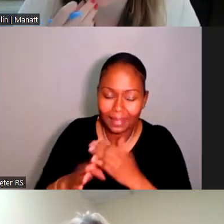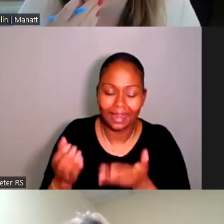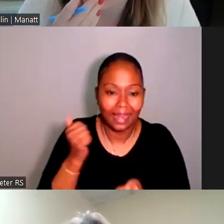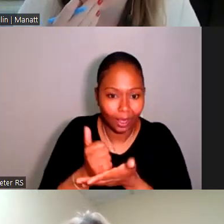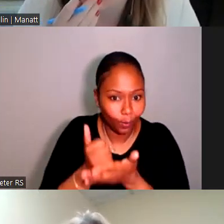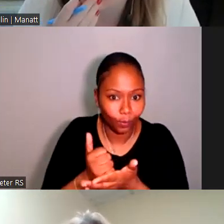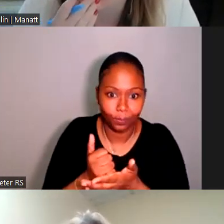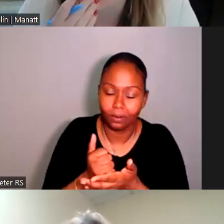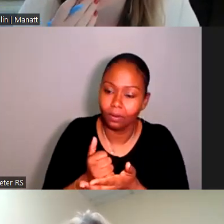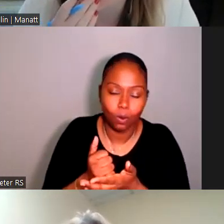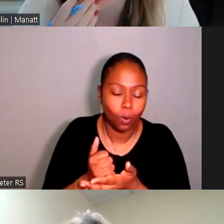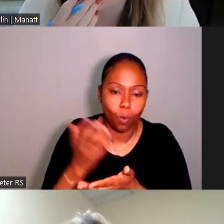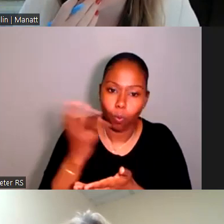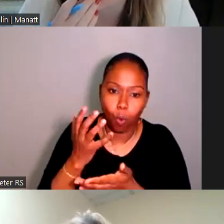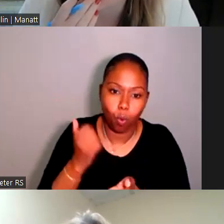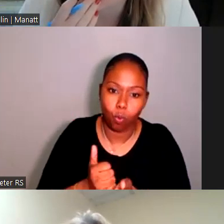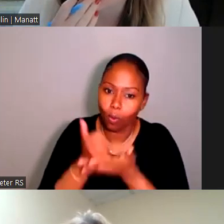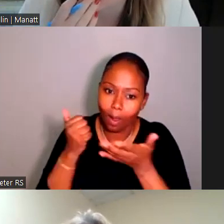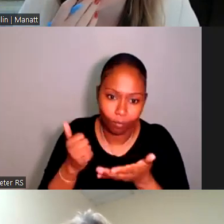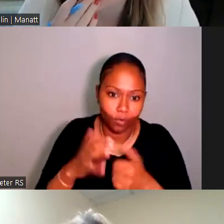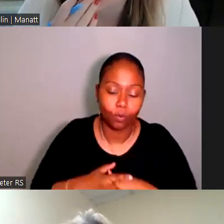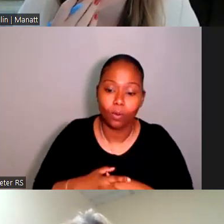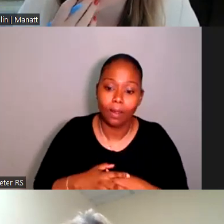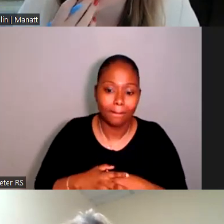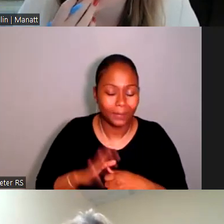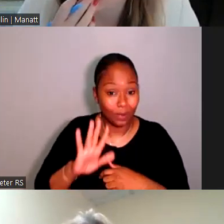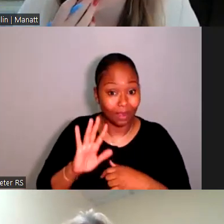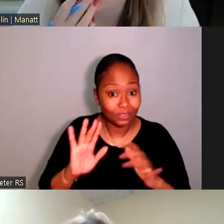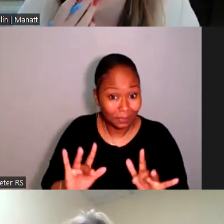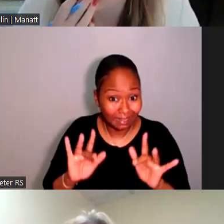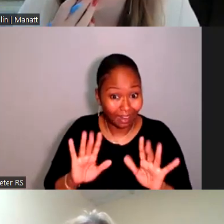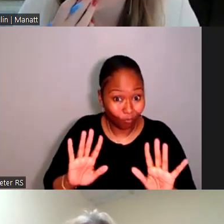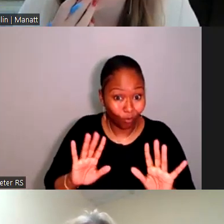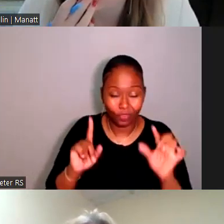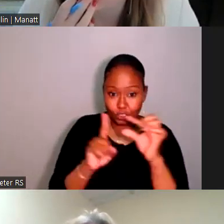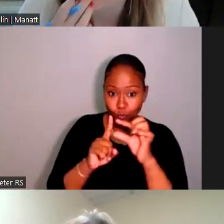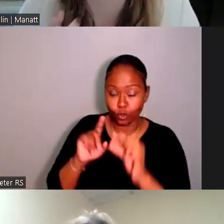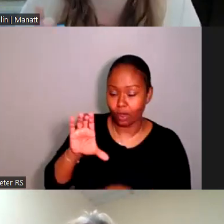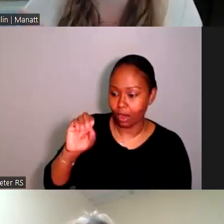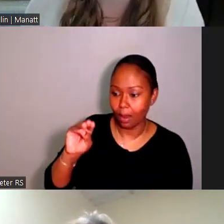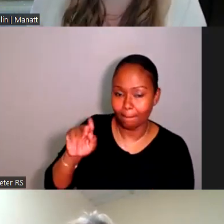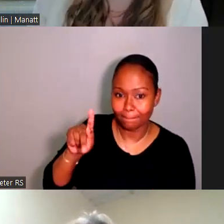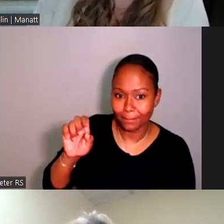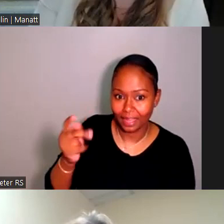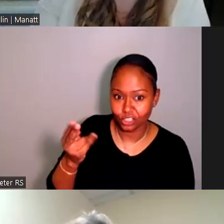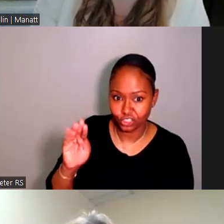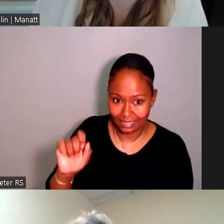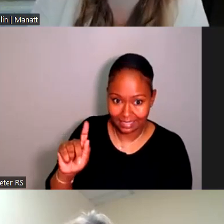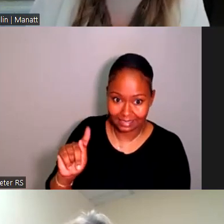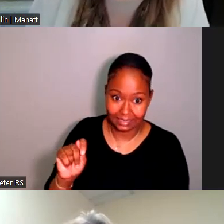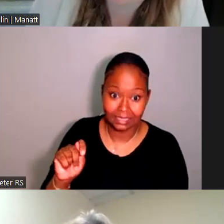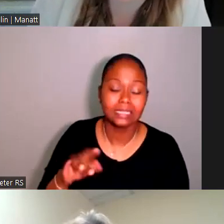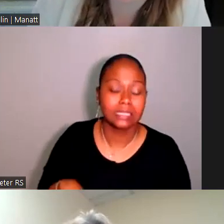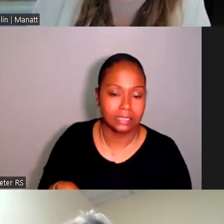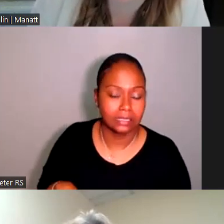But along that line, I think we have to be careful with the word compassionate care. It's almost like a hospice term. And some people may find